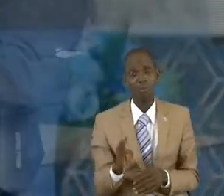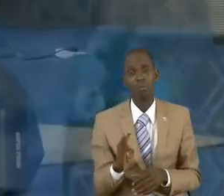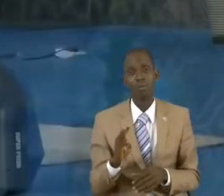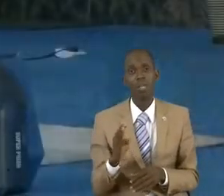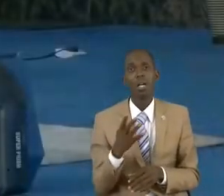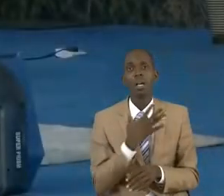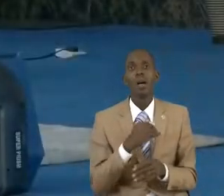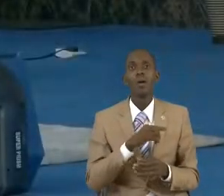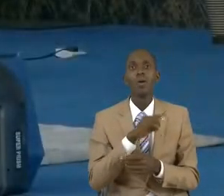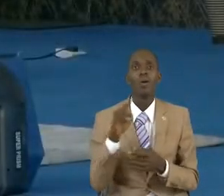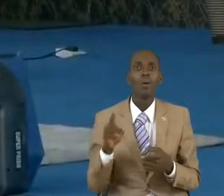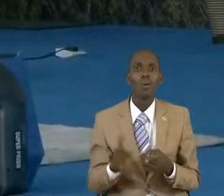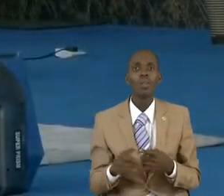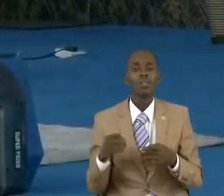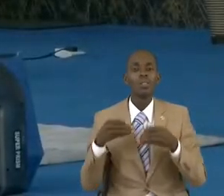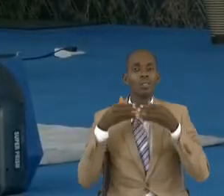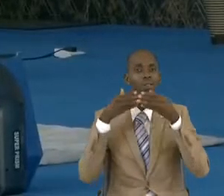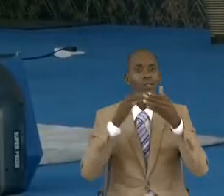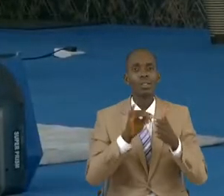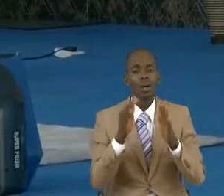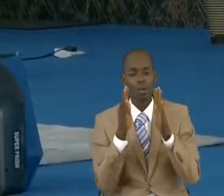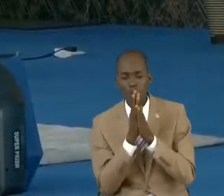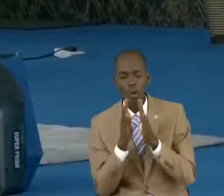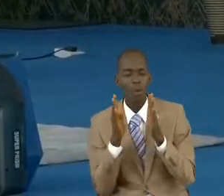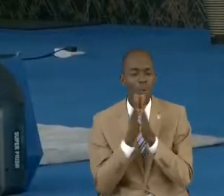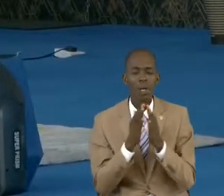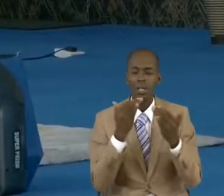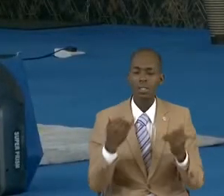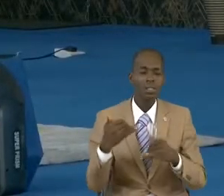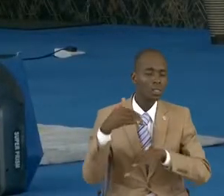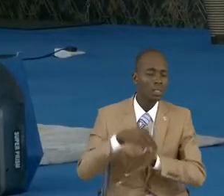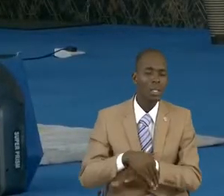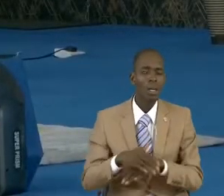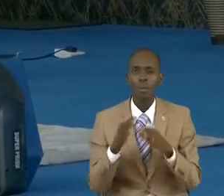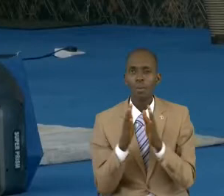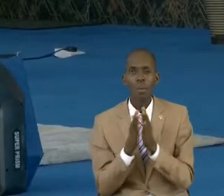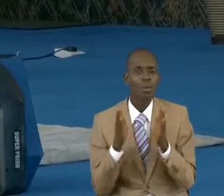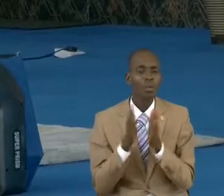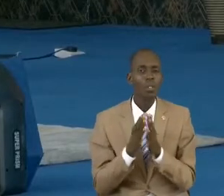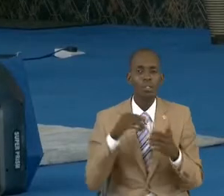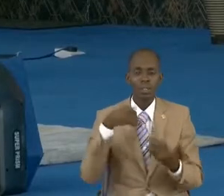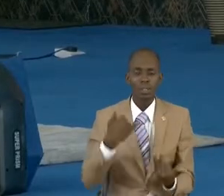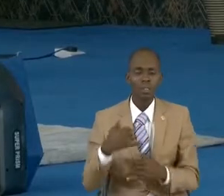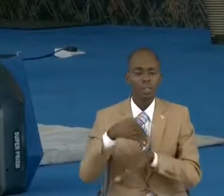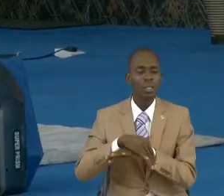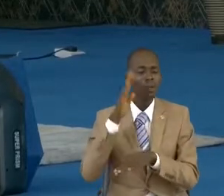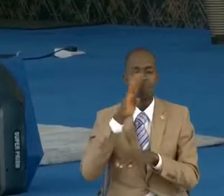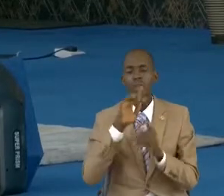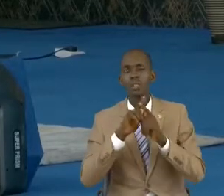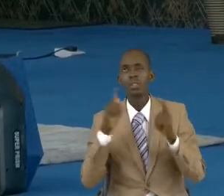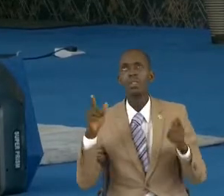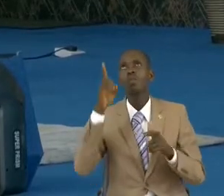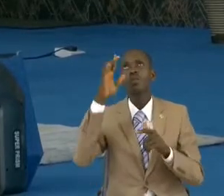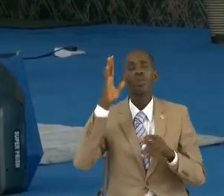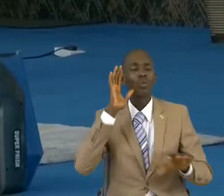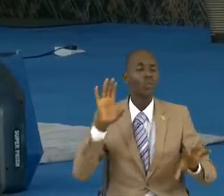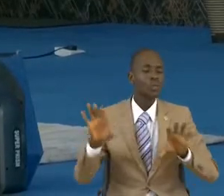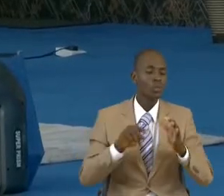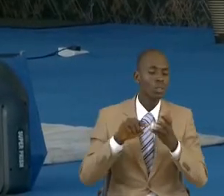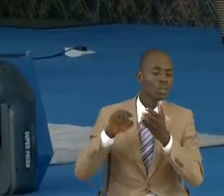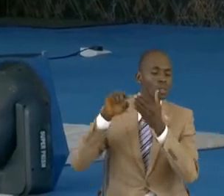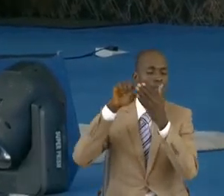leading prayer, brethren, pray tonight. It's going to be great. God will do this. God will do that.